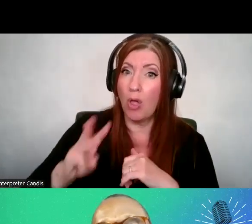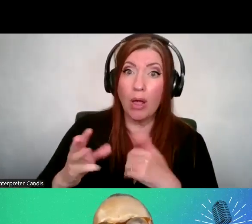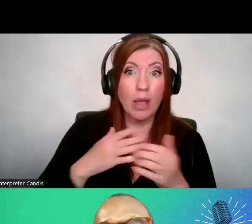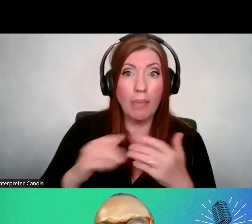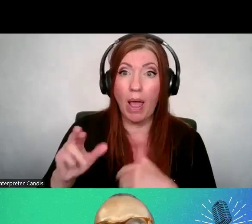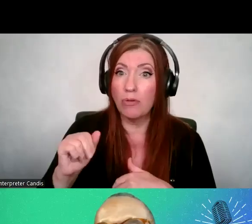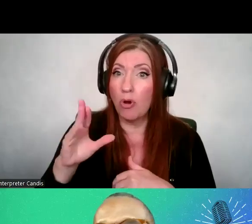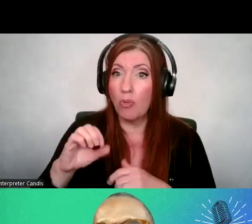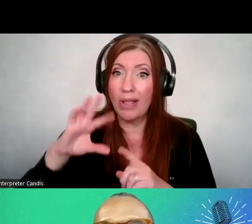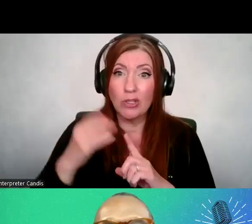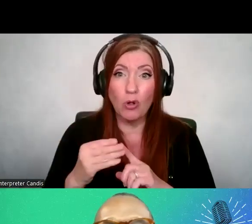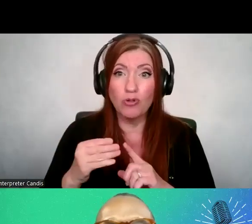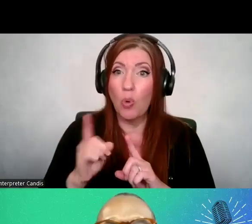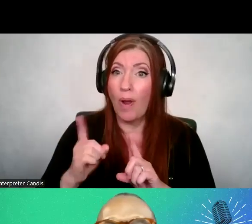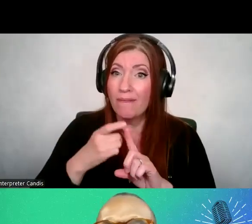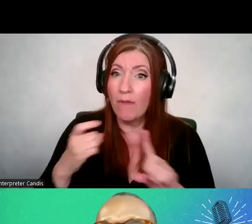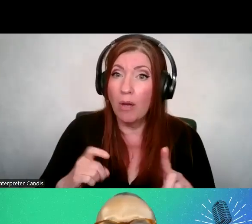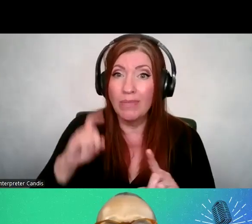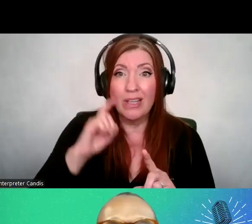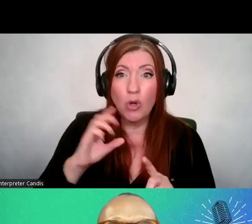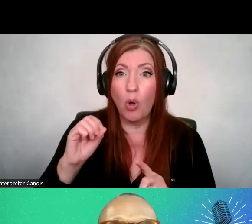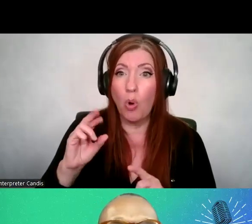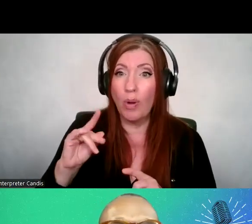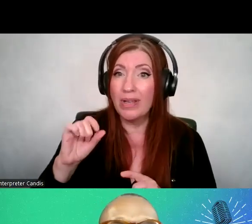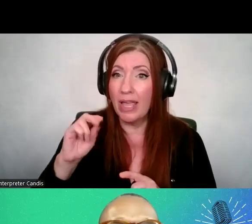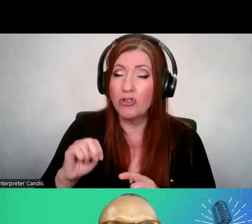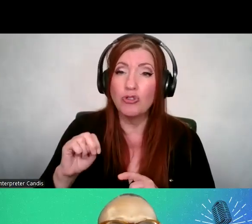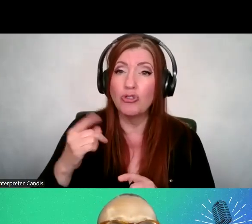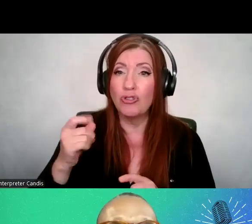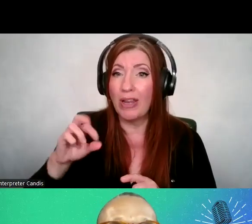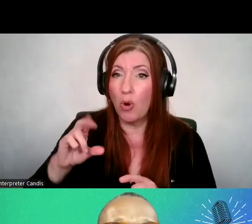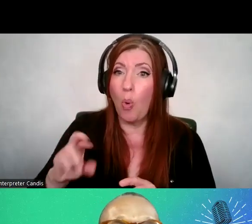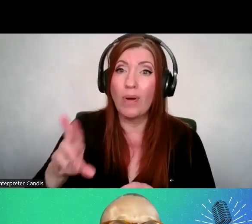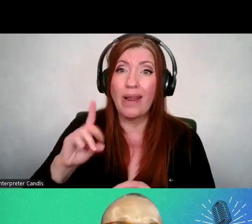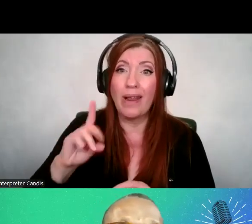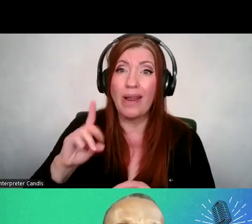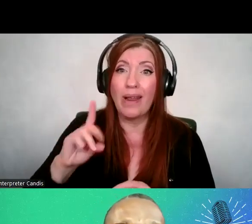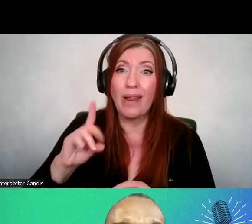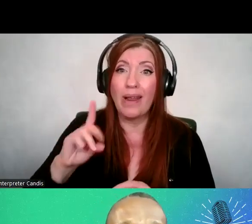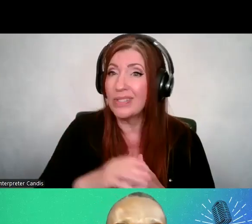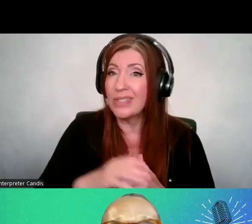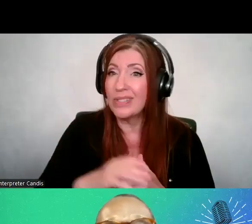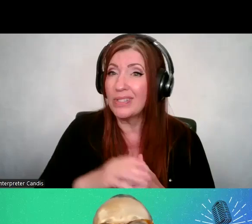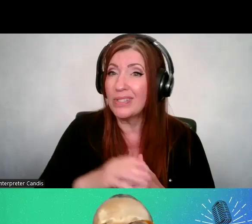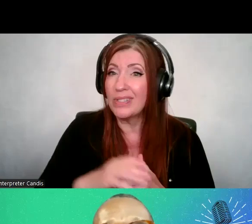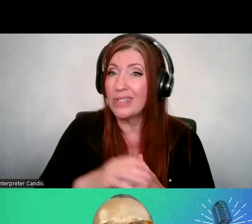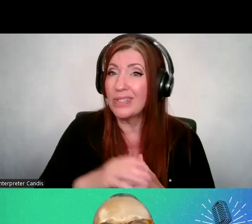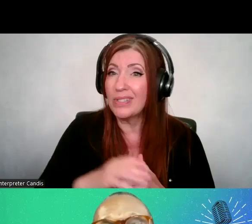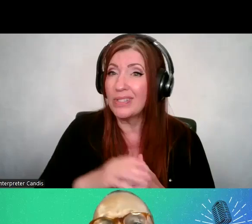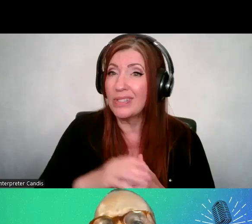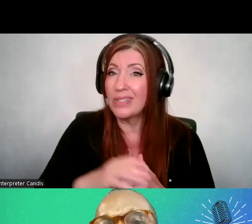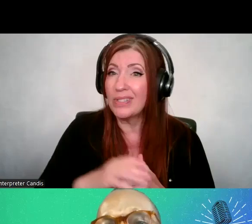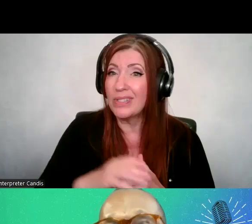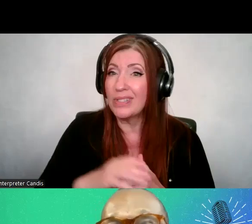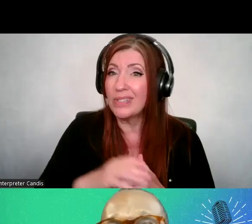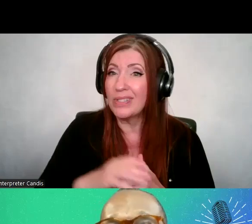ethnicity, sexual orientation, gender identity, or diagnosis. I choose to stand. If you